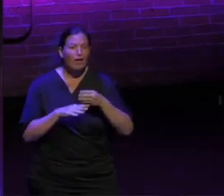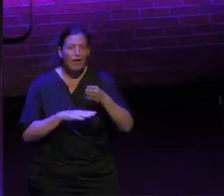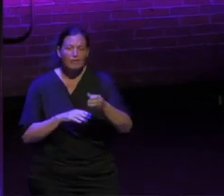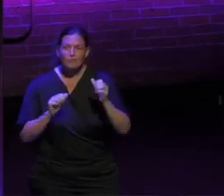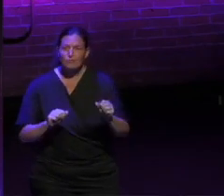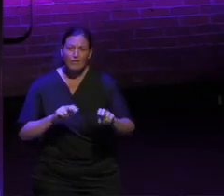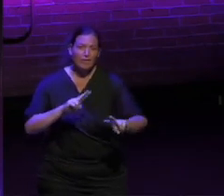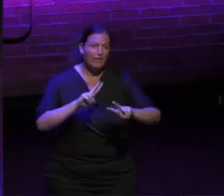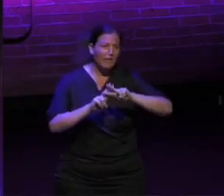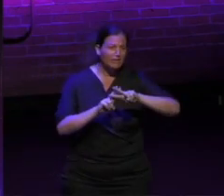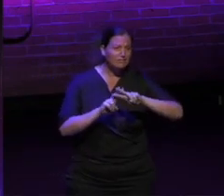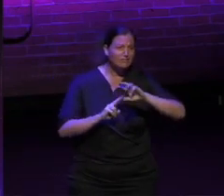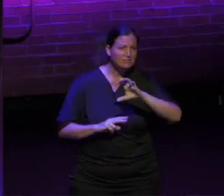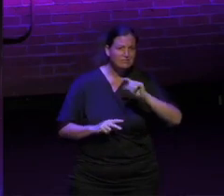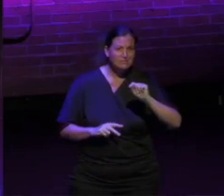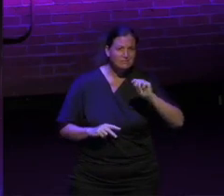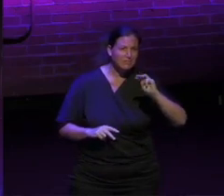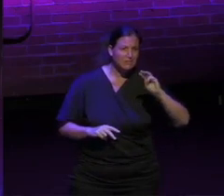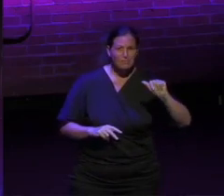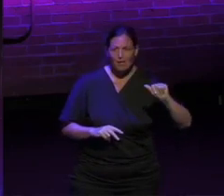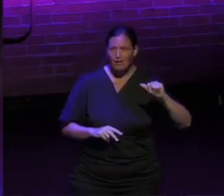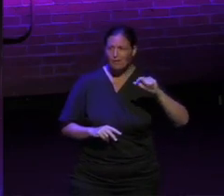hashtag CTVMA